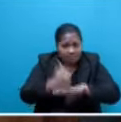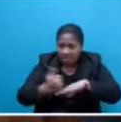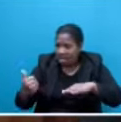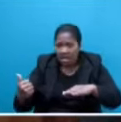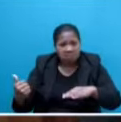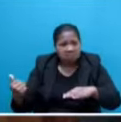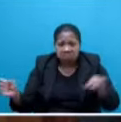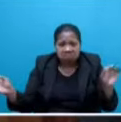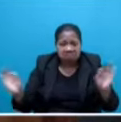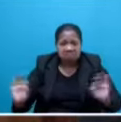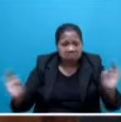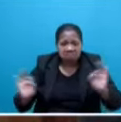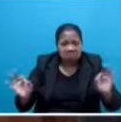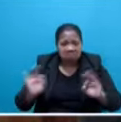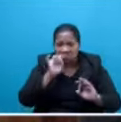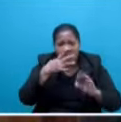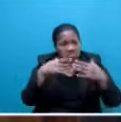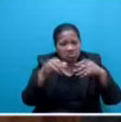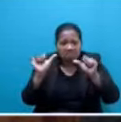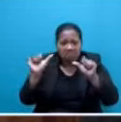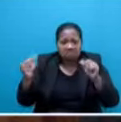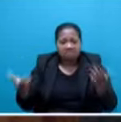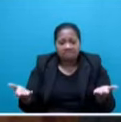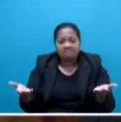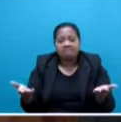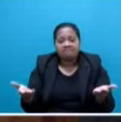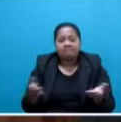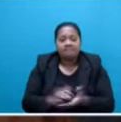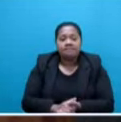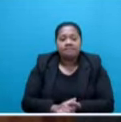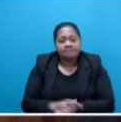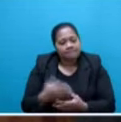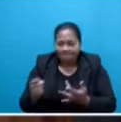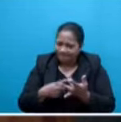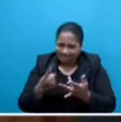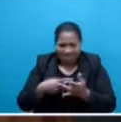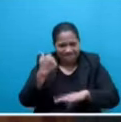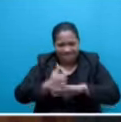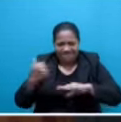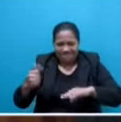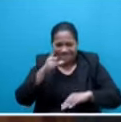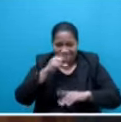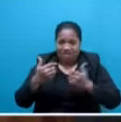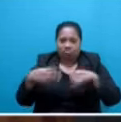achieve. I can repeat that, which no other government before this government could achieve this.